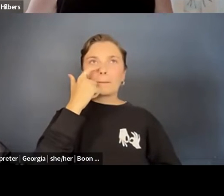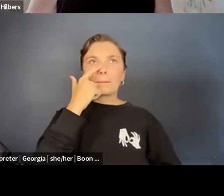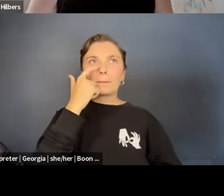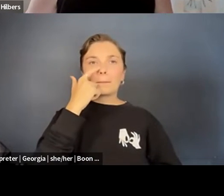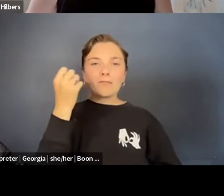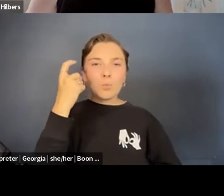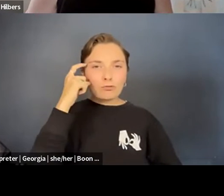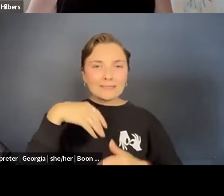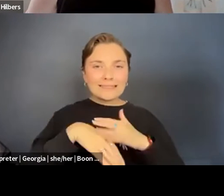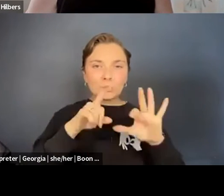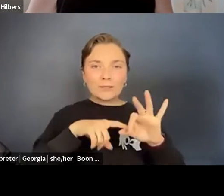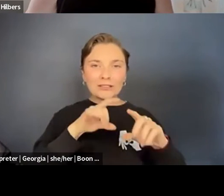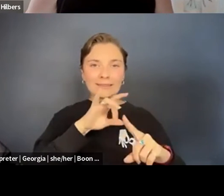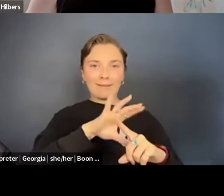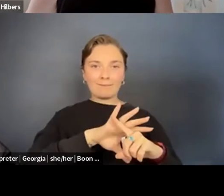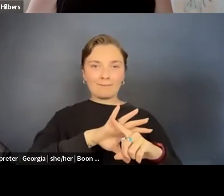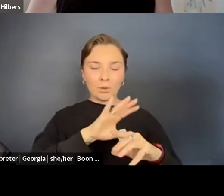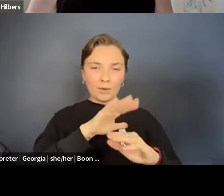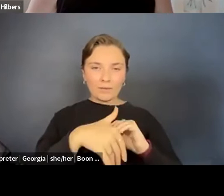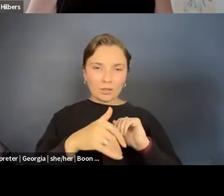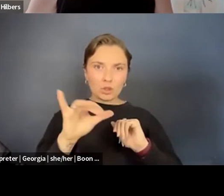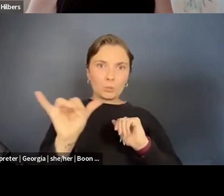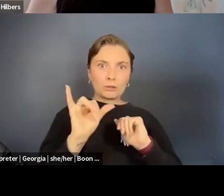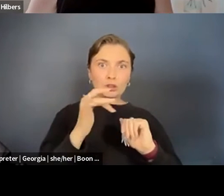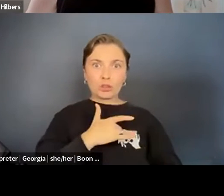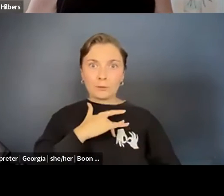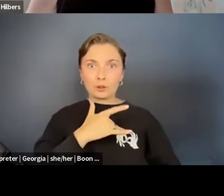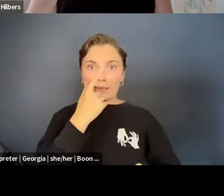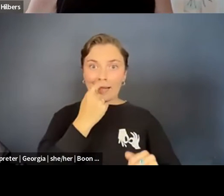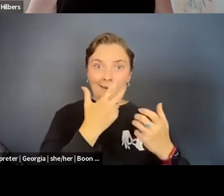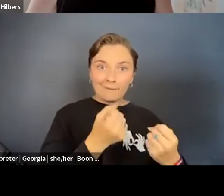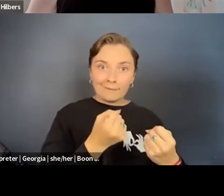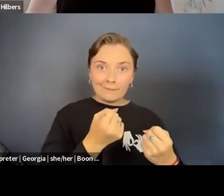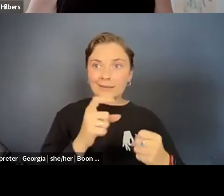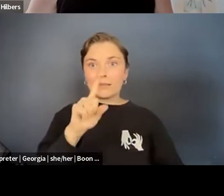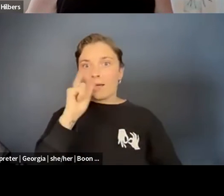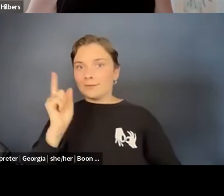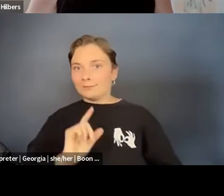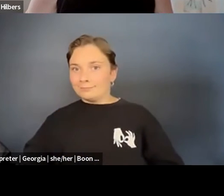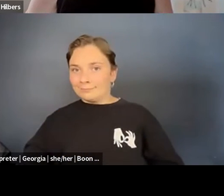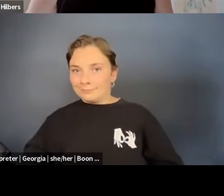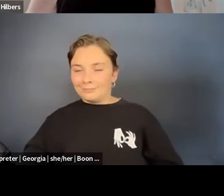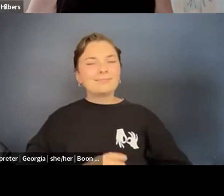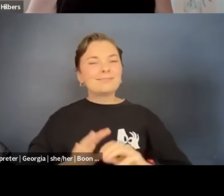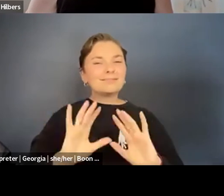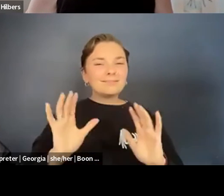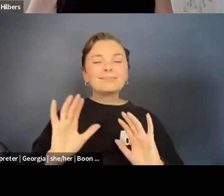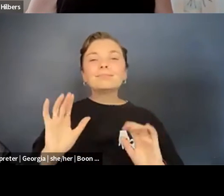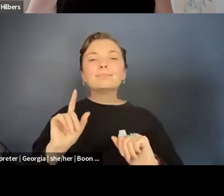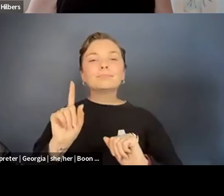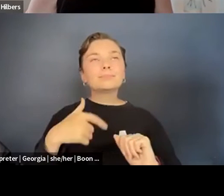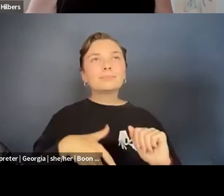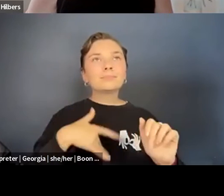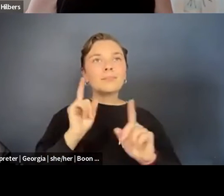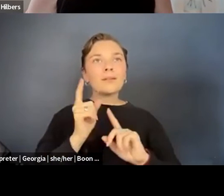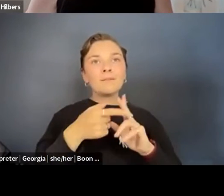in the question itself about which emotions we can have and which ones we can't have. And it seems to me that if